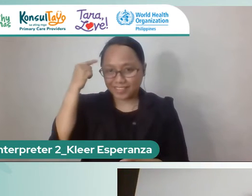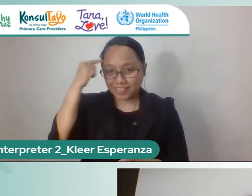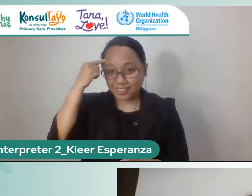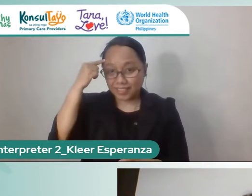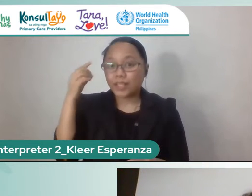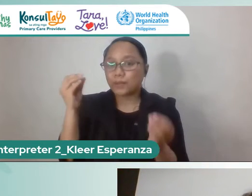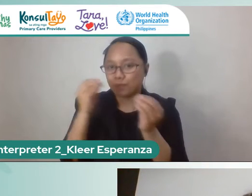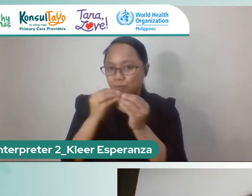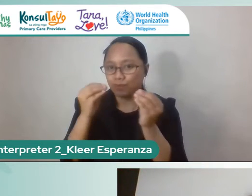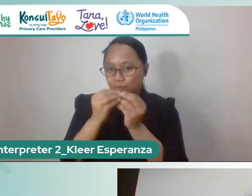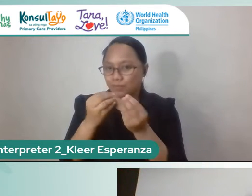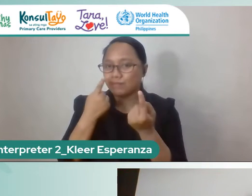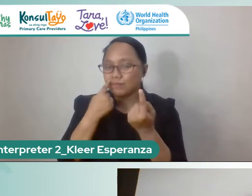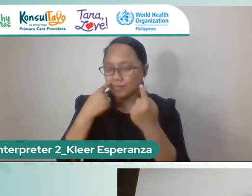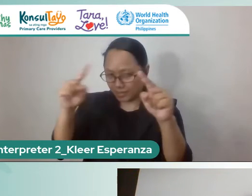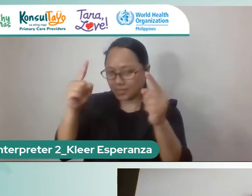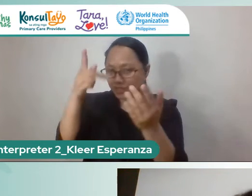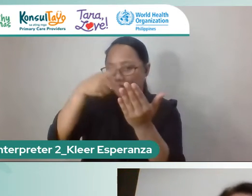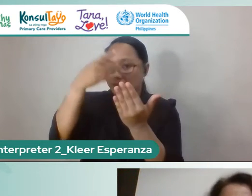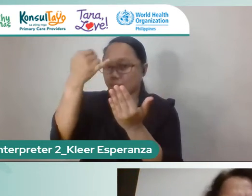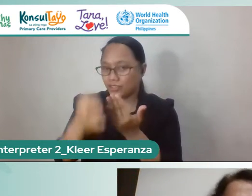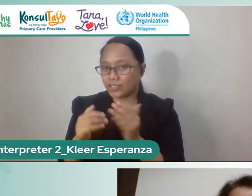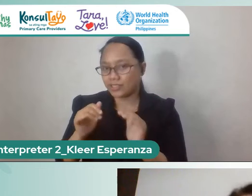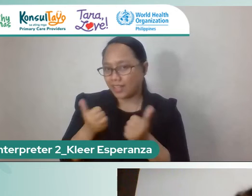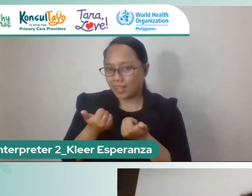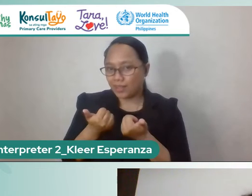success project and how